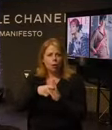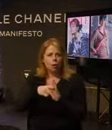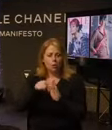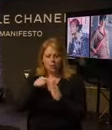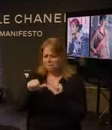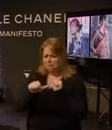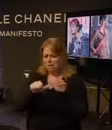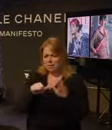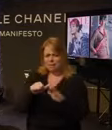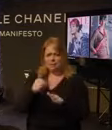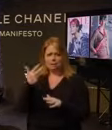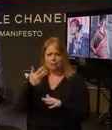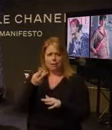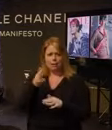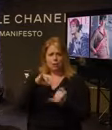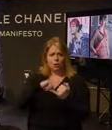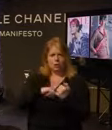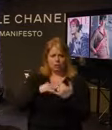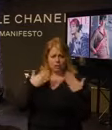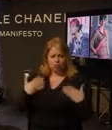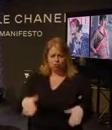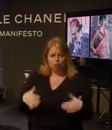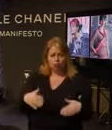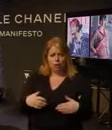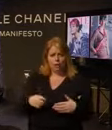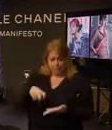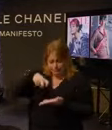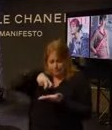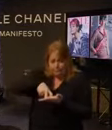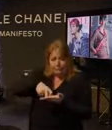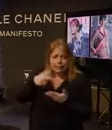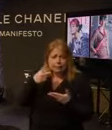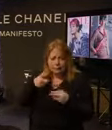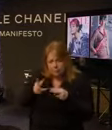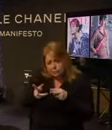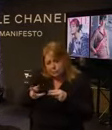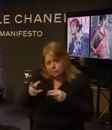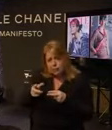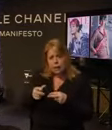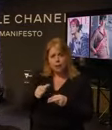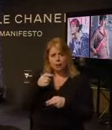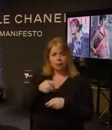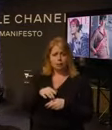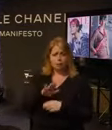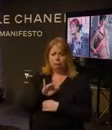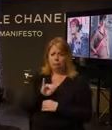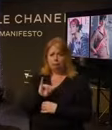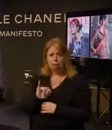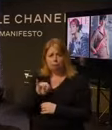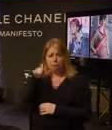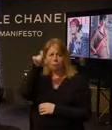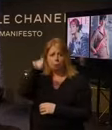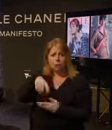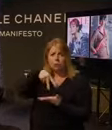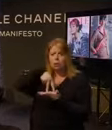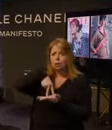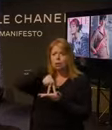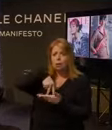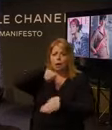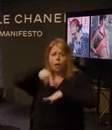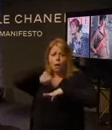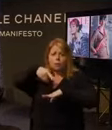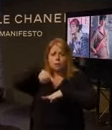dress. She's down on her knees, scissors in hand, making this poor mannequin stand for hours and hours, I'm assuming, until